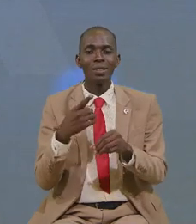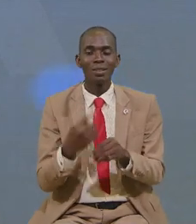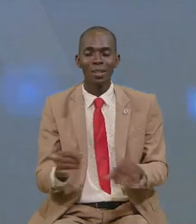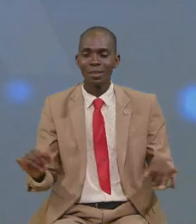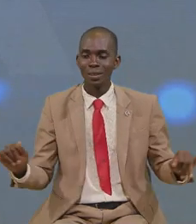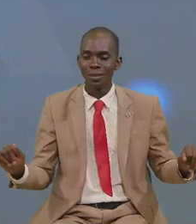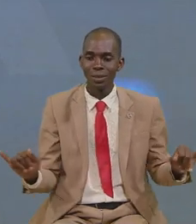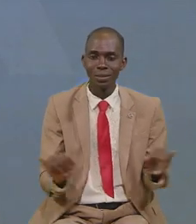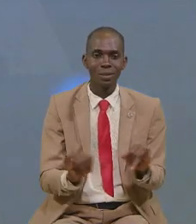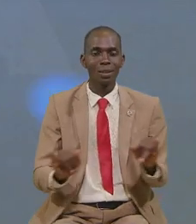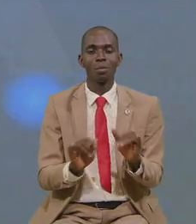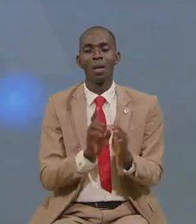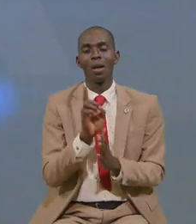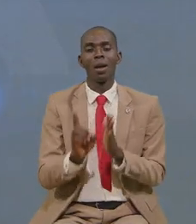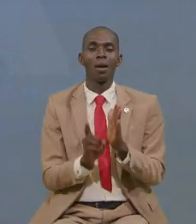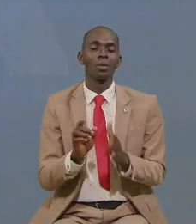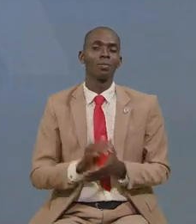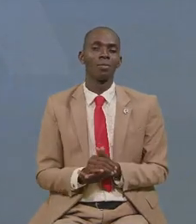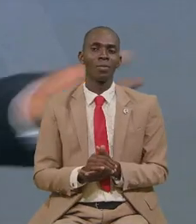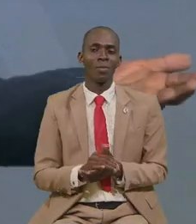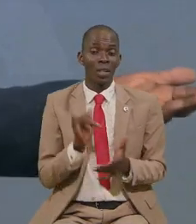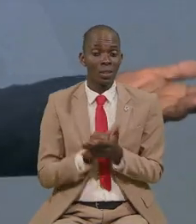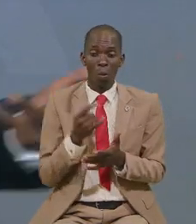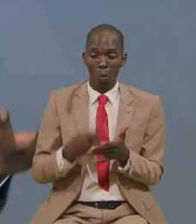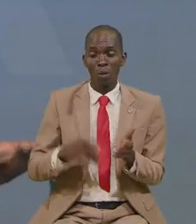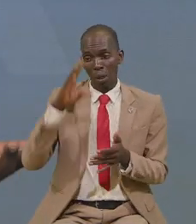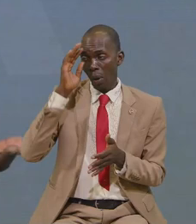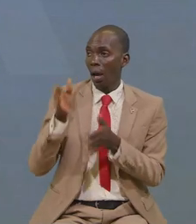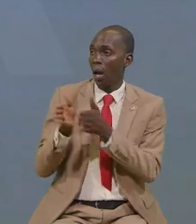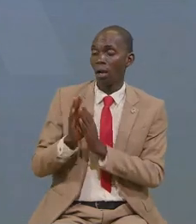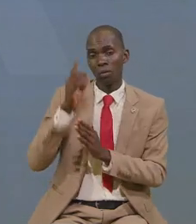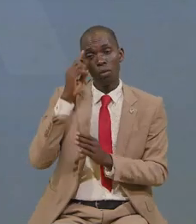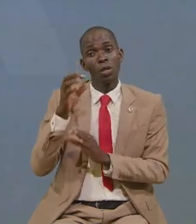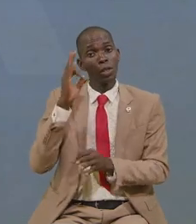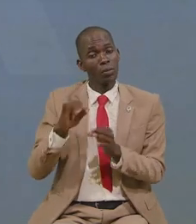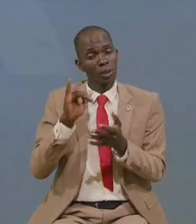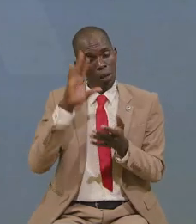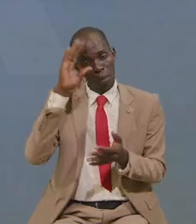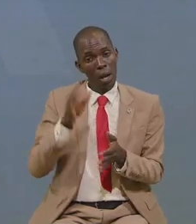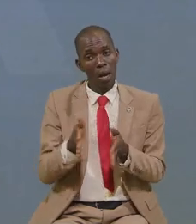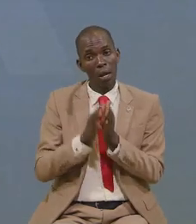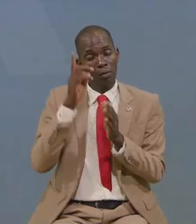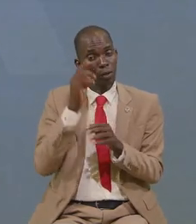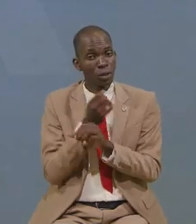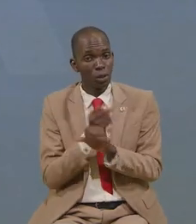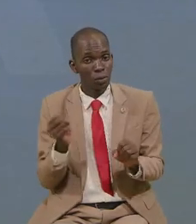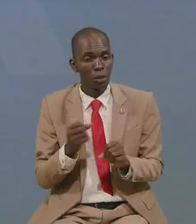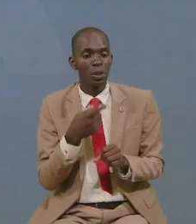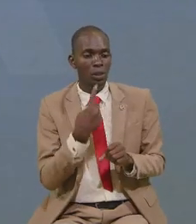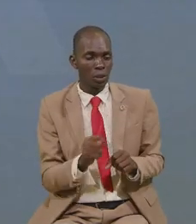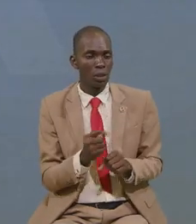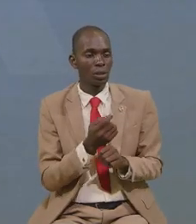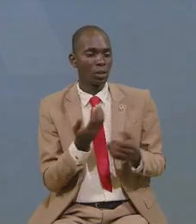same hour. That's what he was asking for. If he had asked for salvation, his servant will be